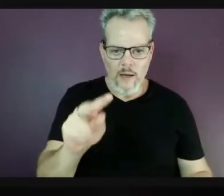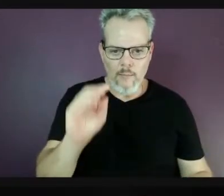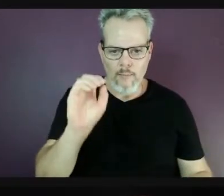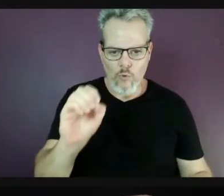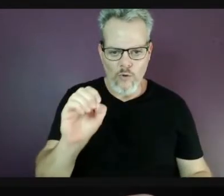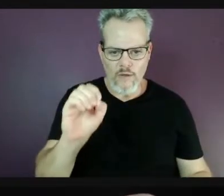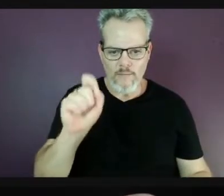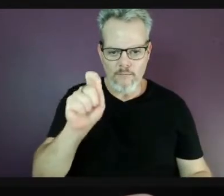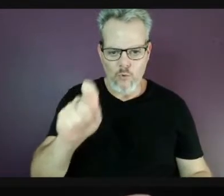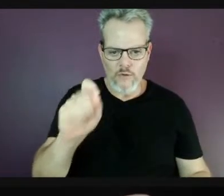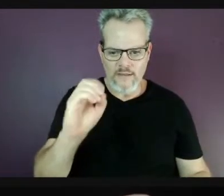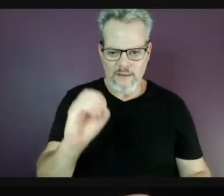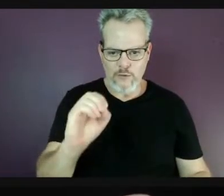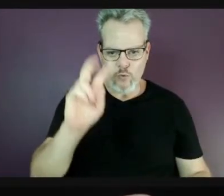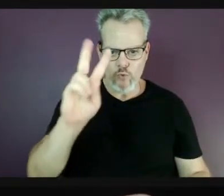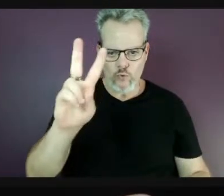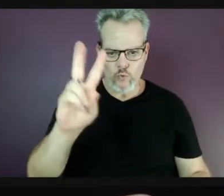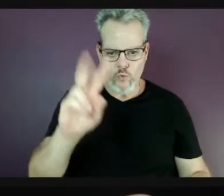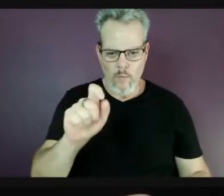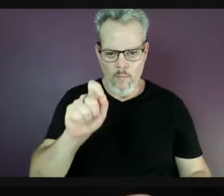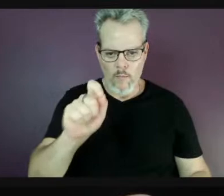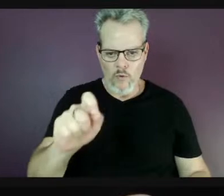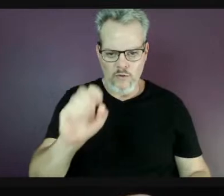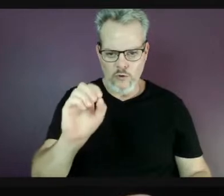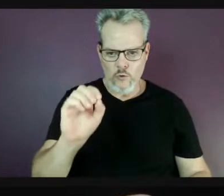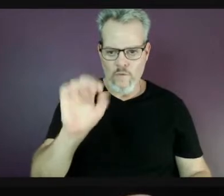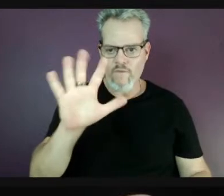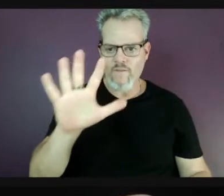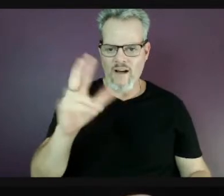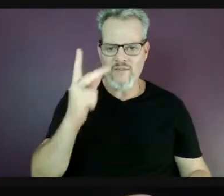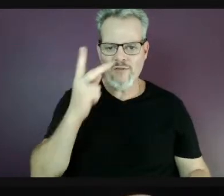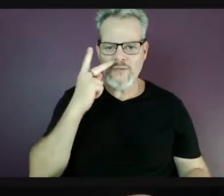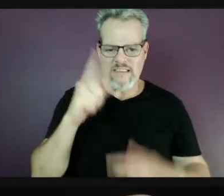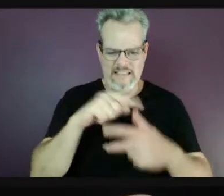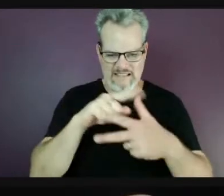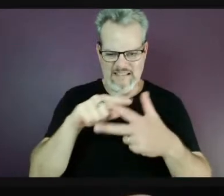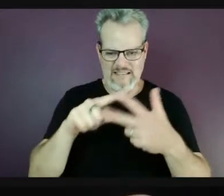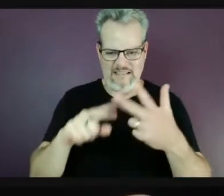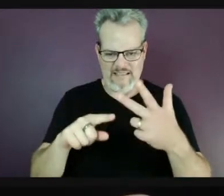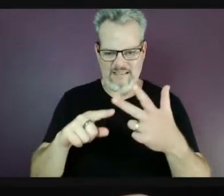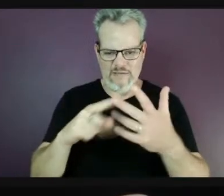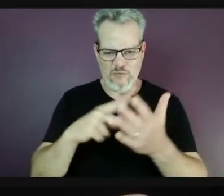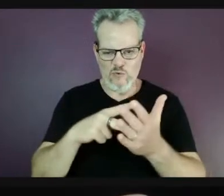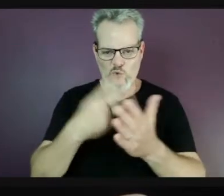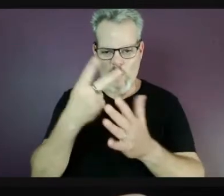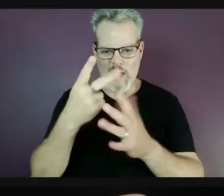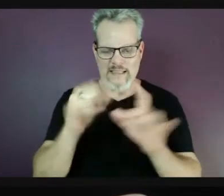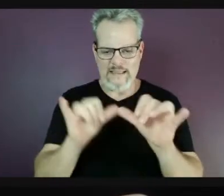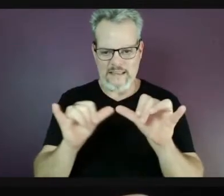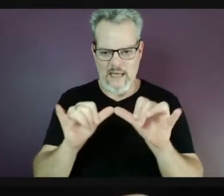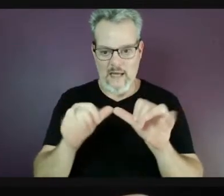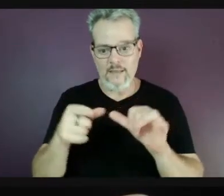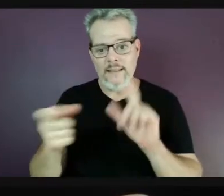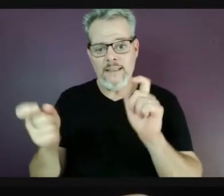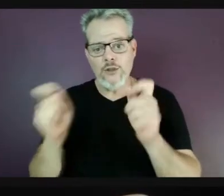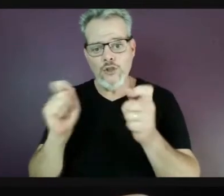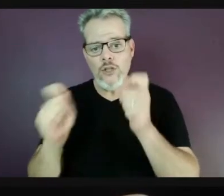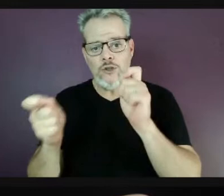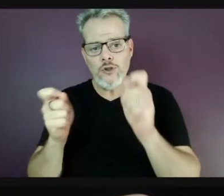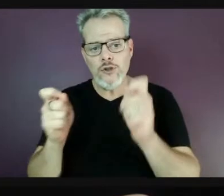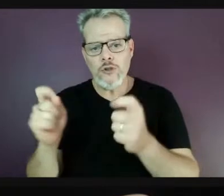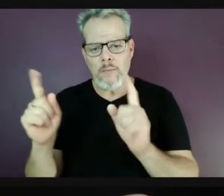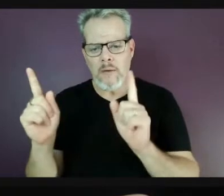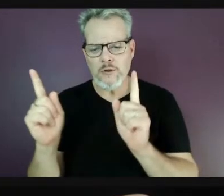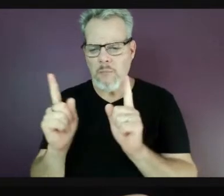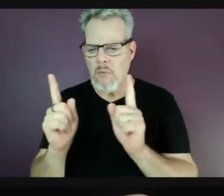0.02, 0.05. Yeah, so it's a little twice the scale and 5 times the scale here. So these changes are much smaller, not convincing that